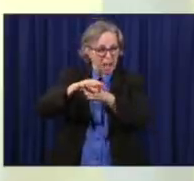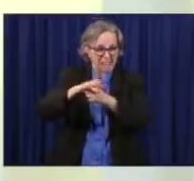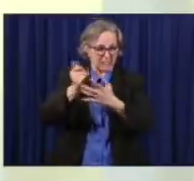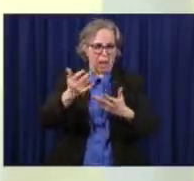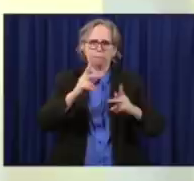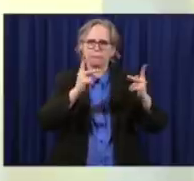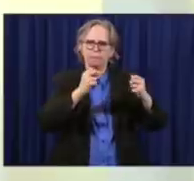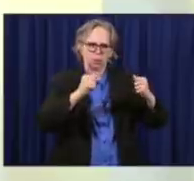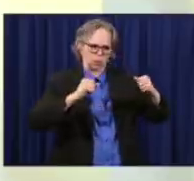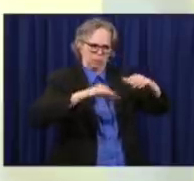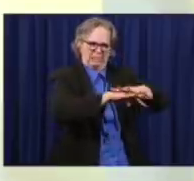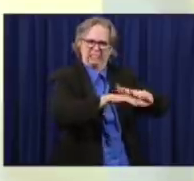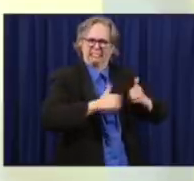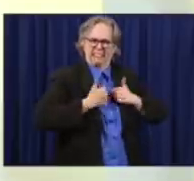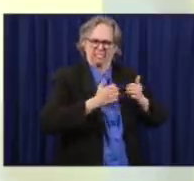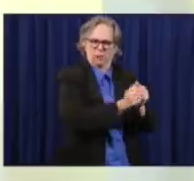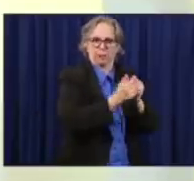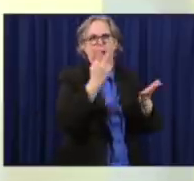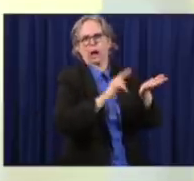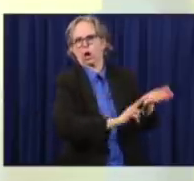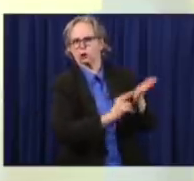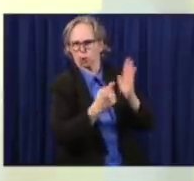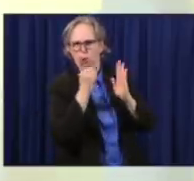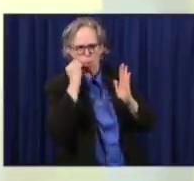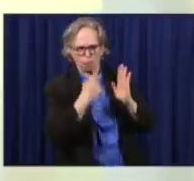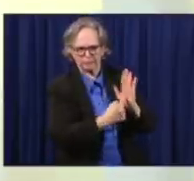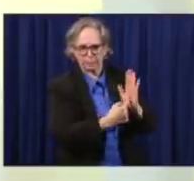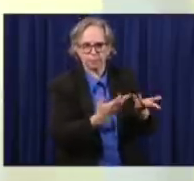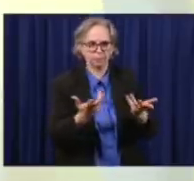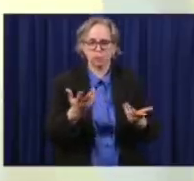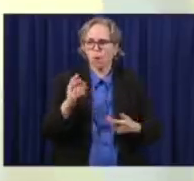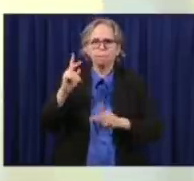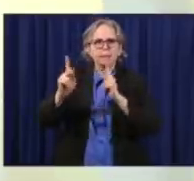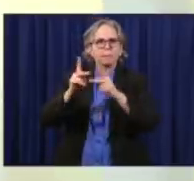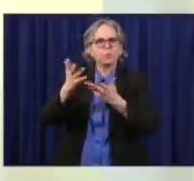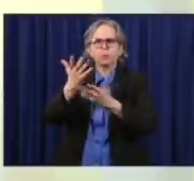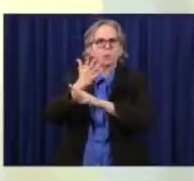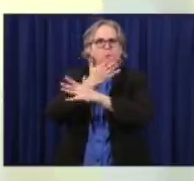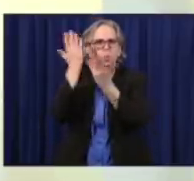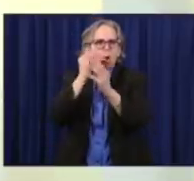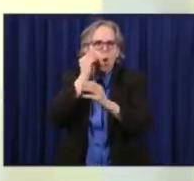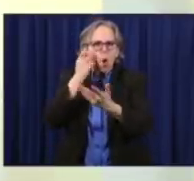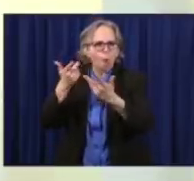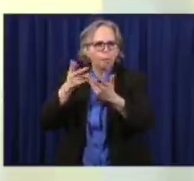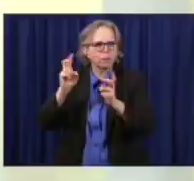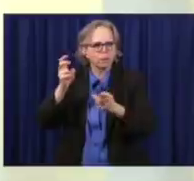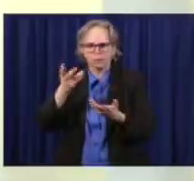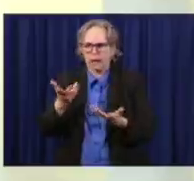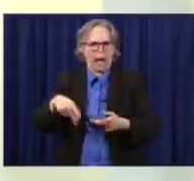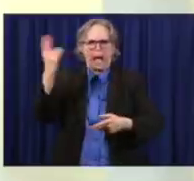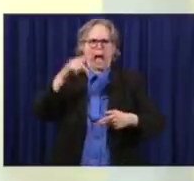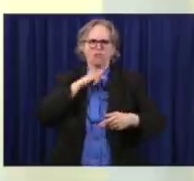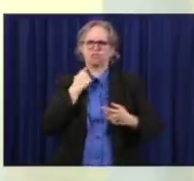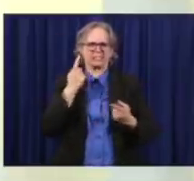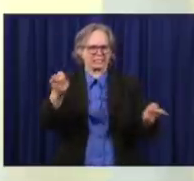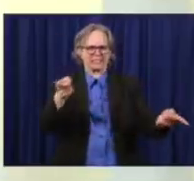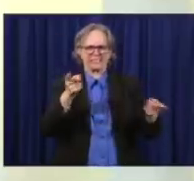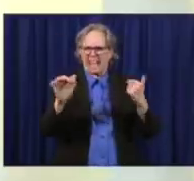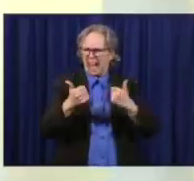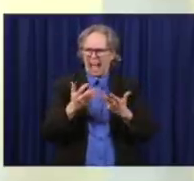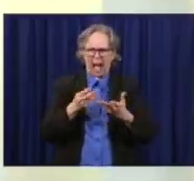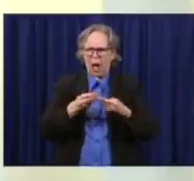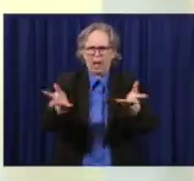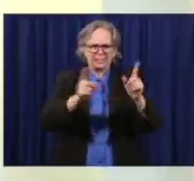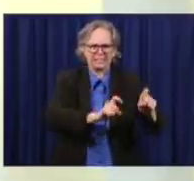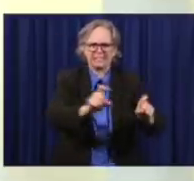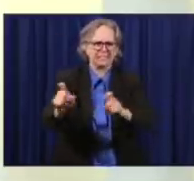nursing home or a homeless shelter or any place that's more at risk because people are close, whether it's, as you've seen in other